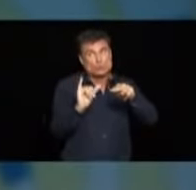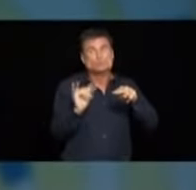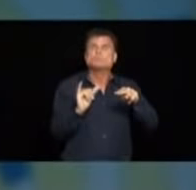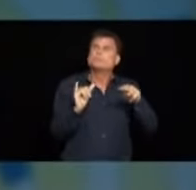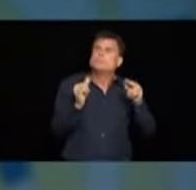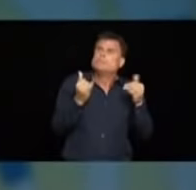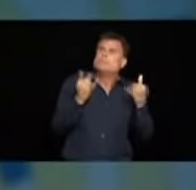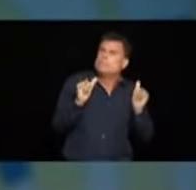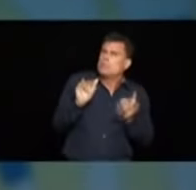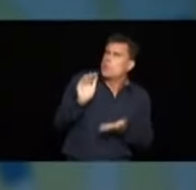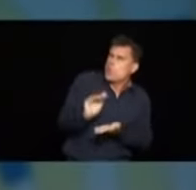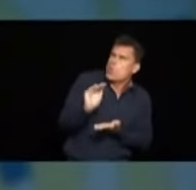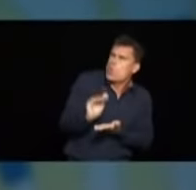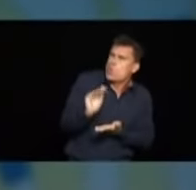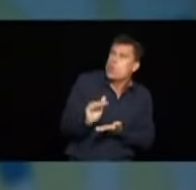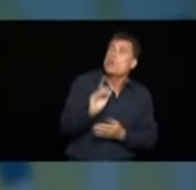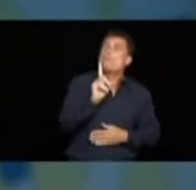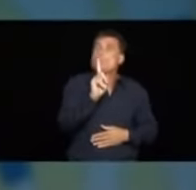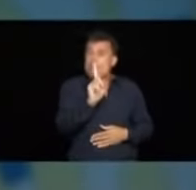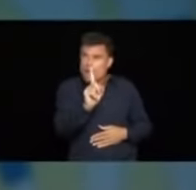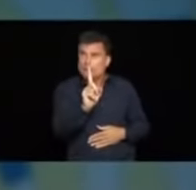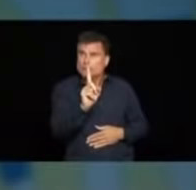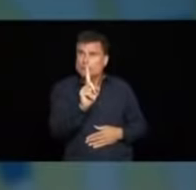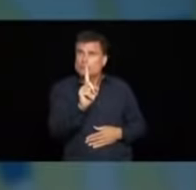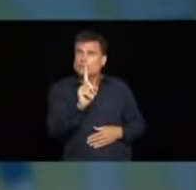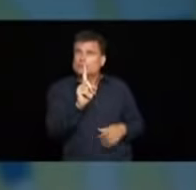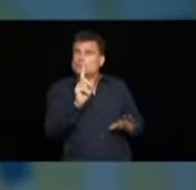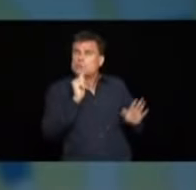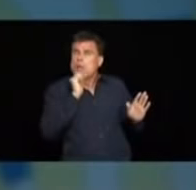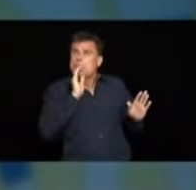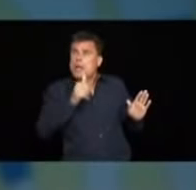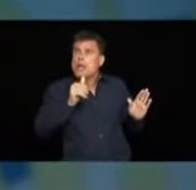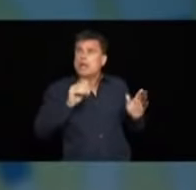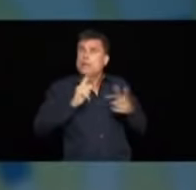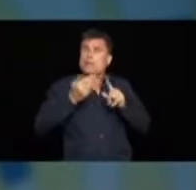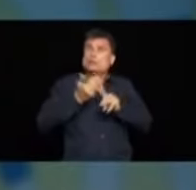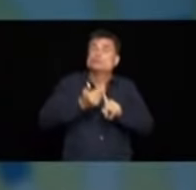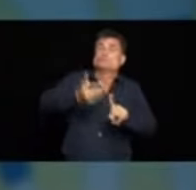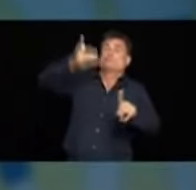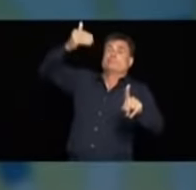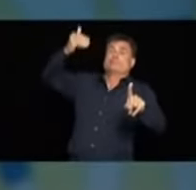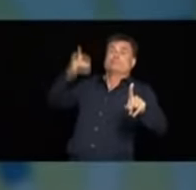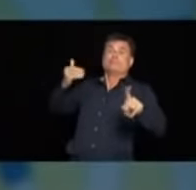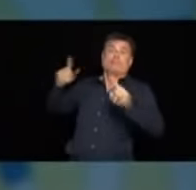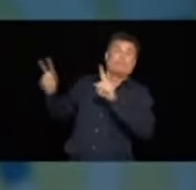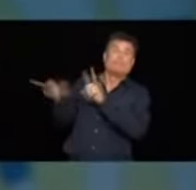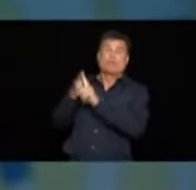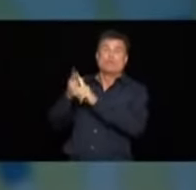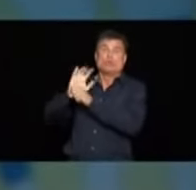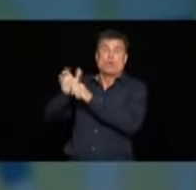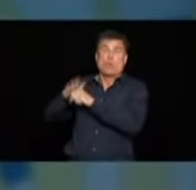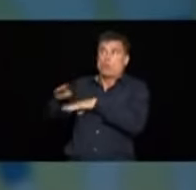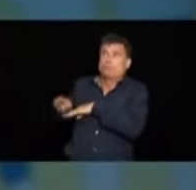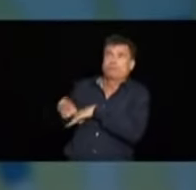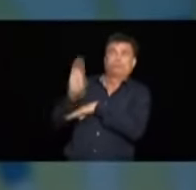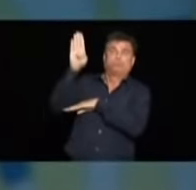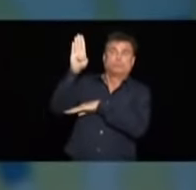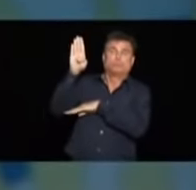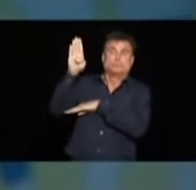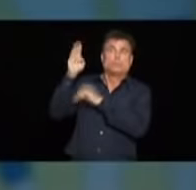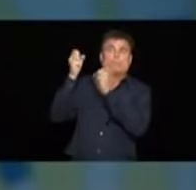has actually come down from when we were in the midst of our first wave of this pandemic, where